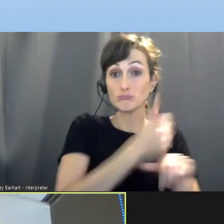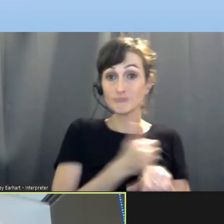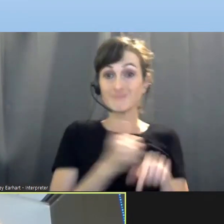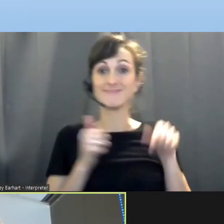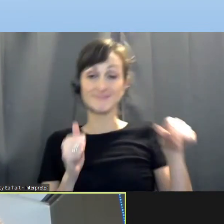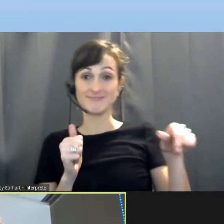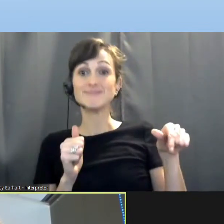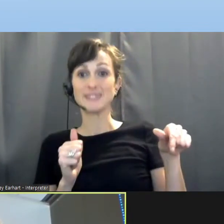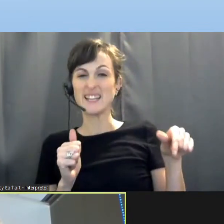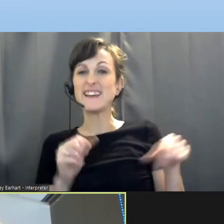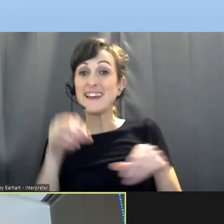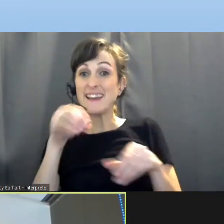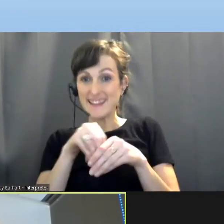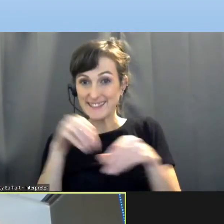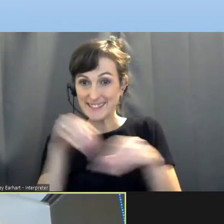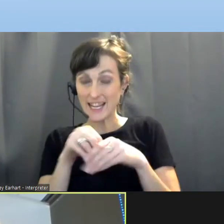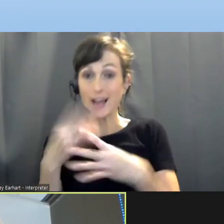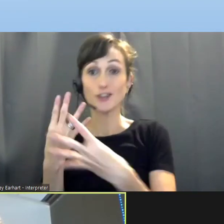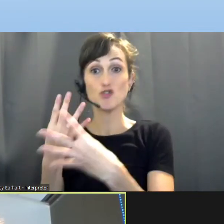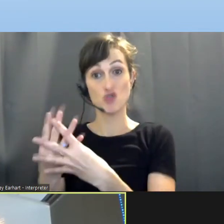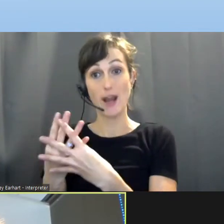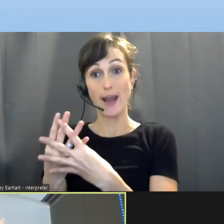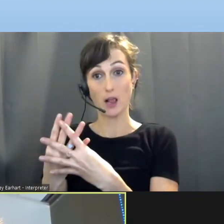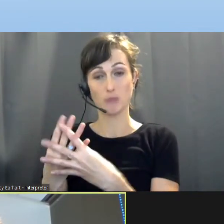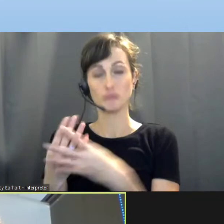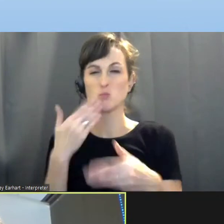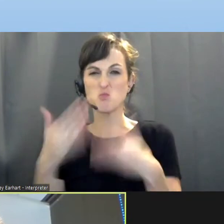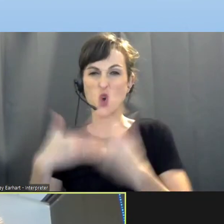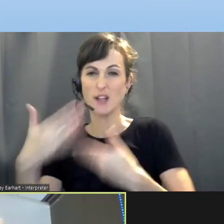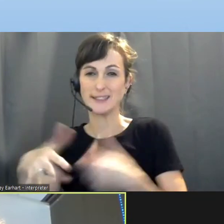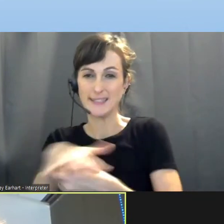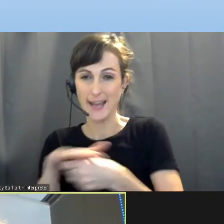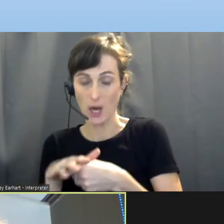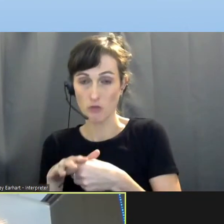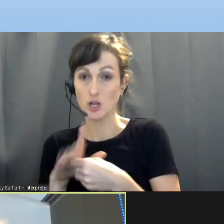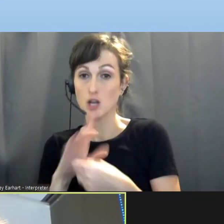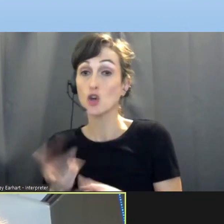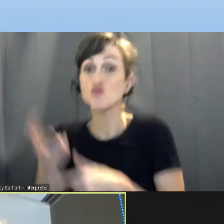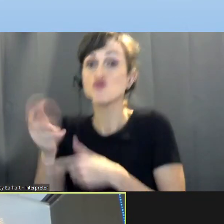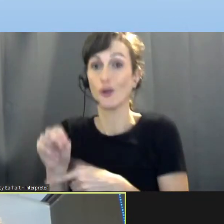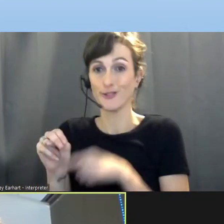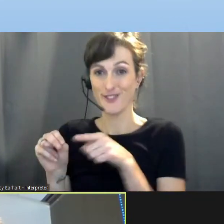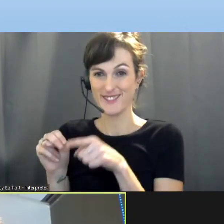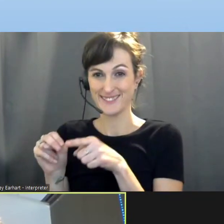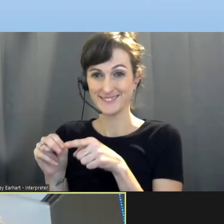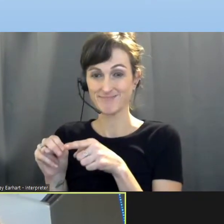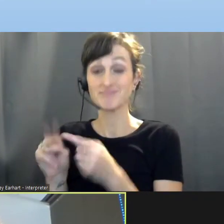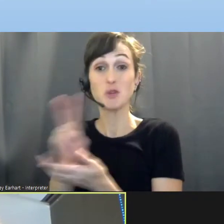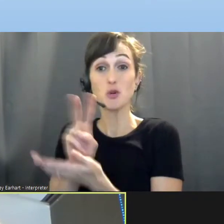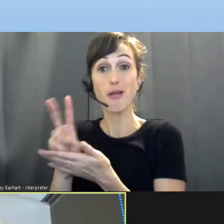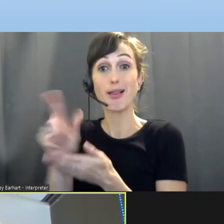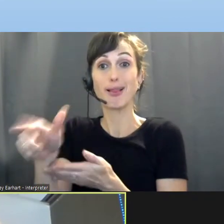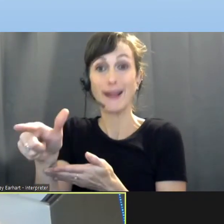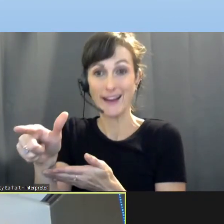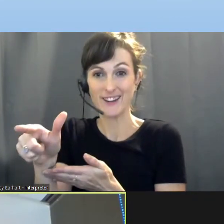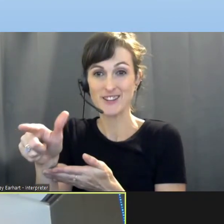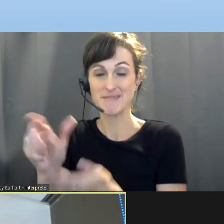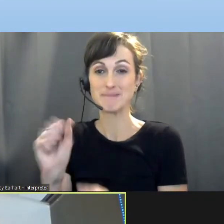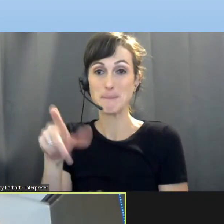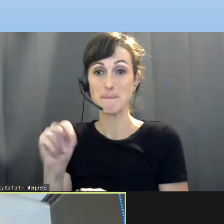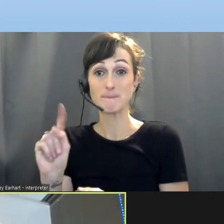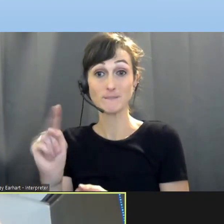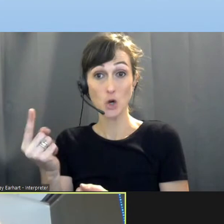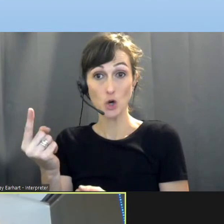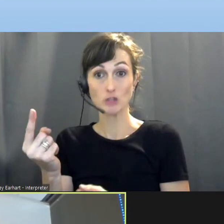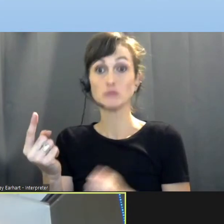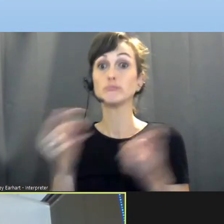McLennan County Jail. And we turned that technology on, and then about 2 weeks later, on September 1st, we then go back